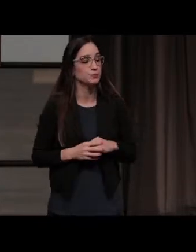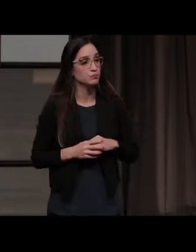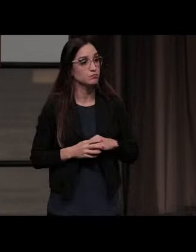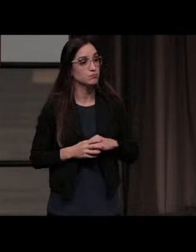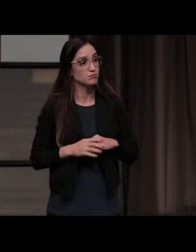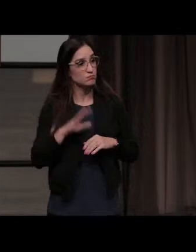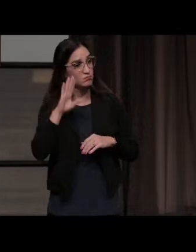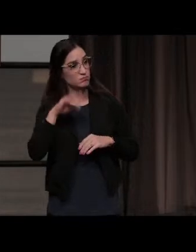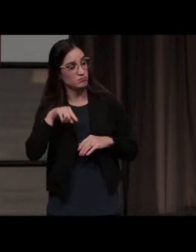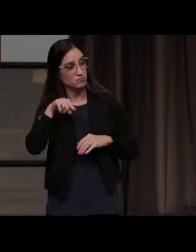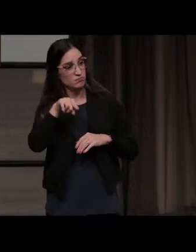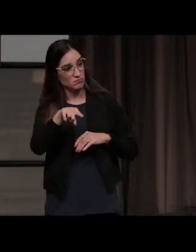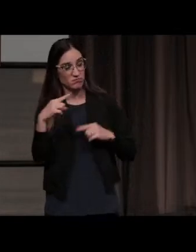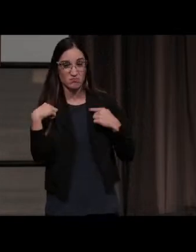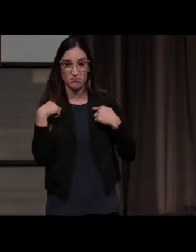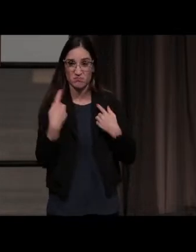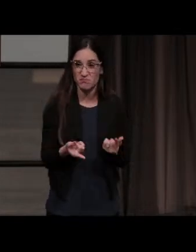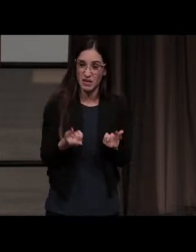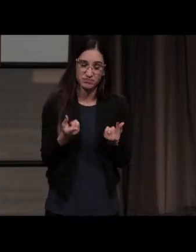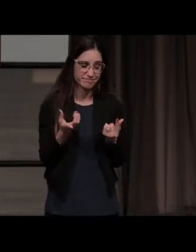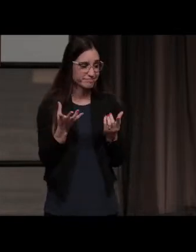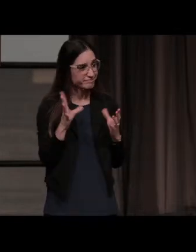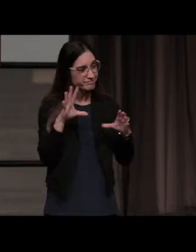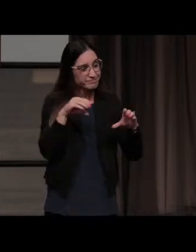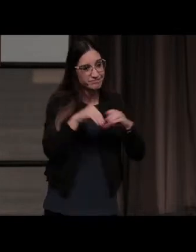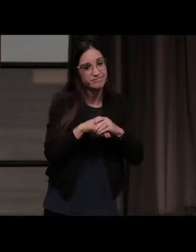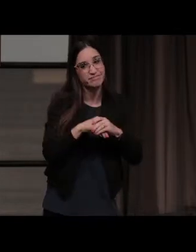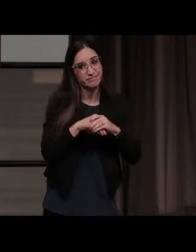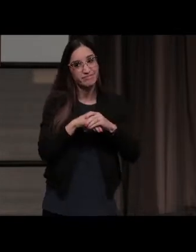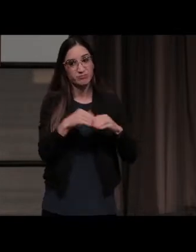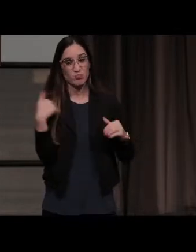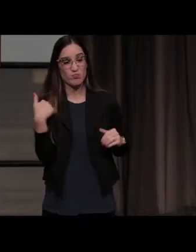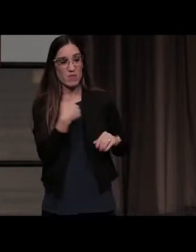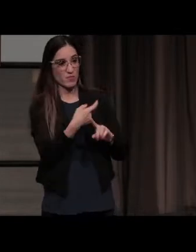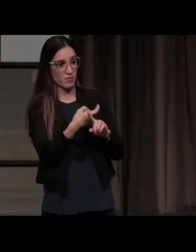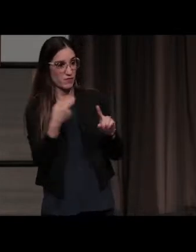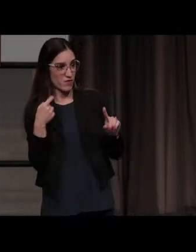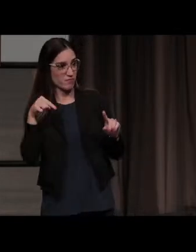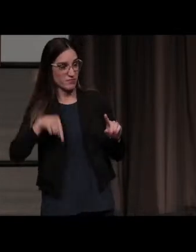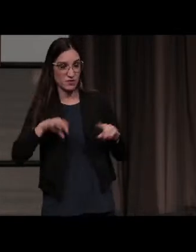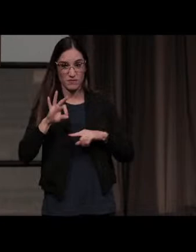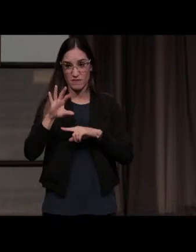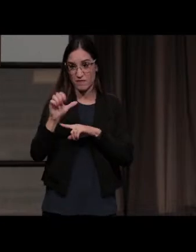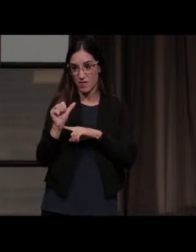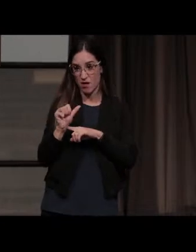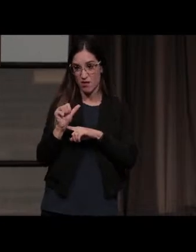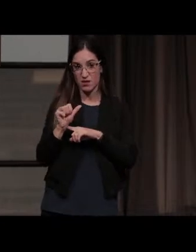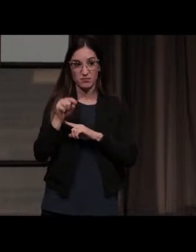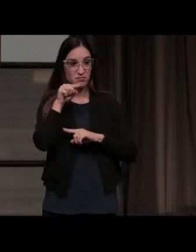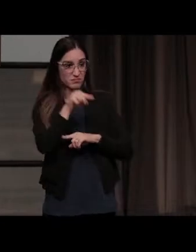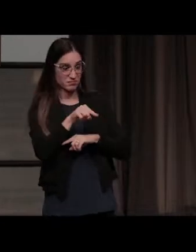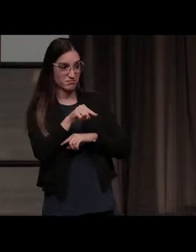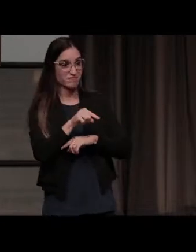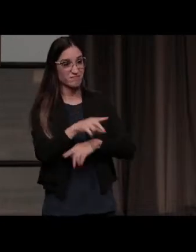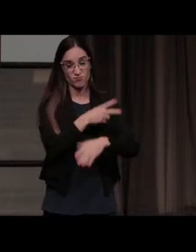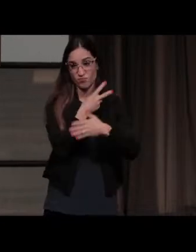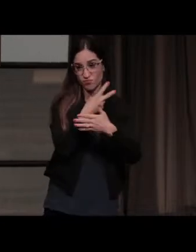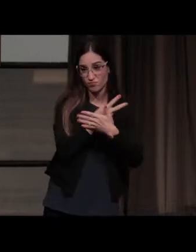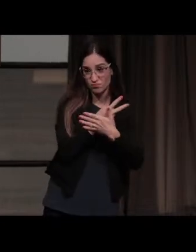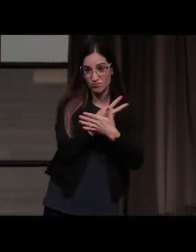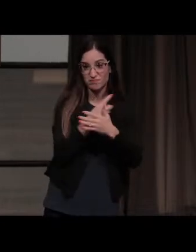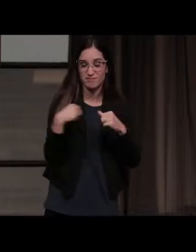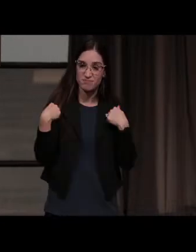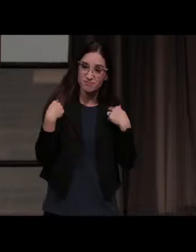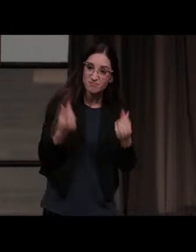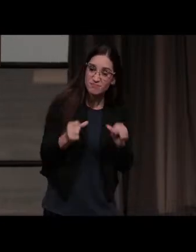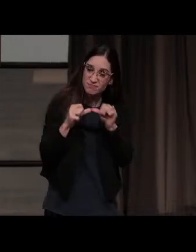of the Seminole tribe of Florida. They hold an MA in Art History and Management from the University of St. Andrews and have served their tribe